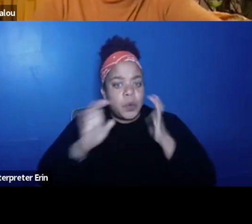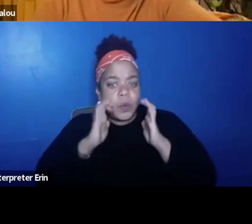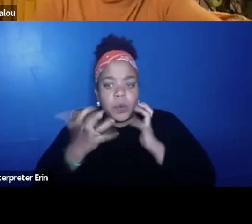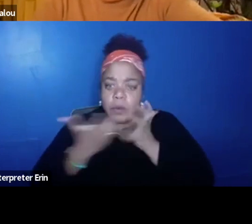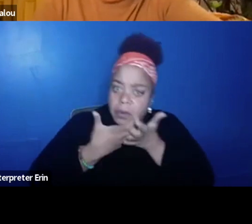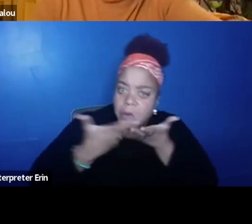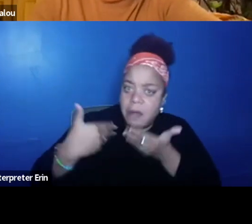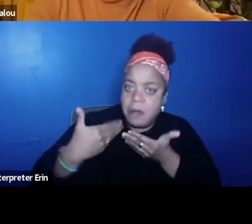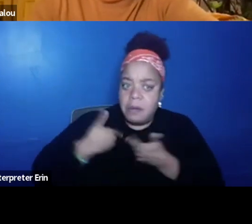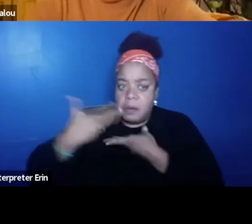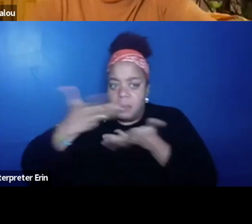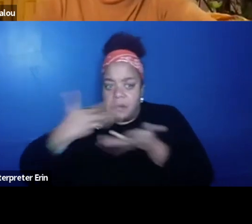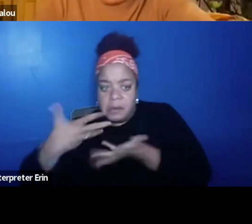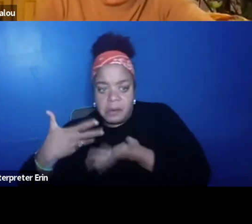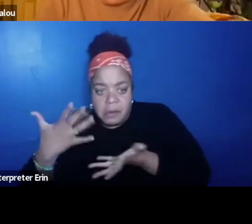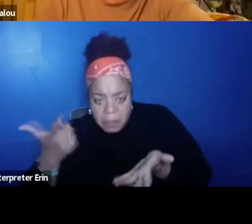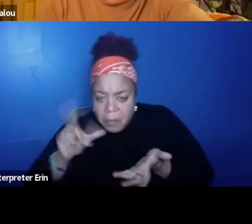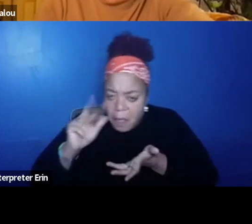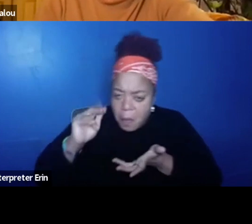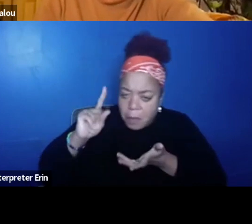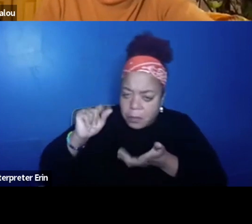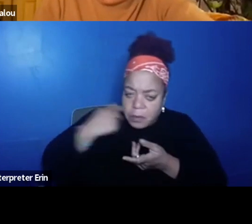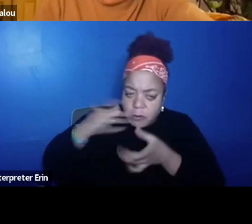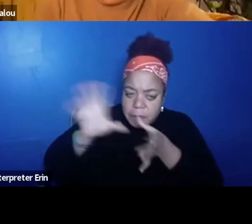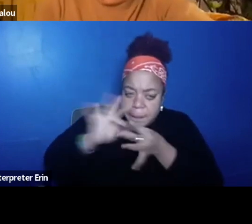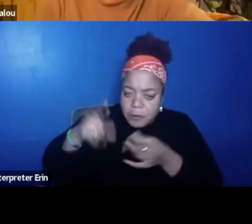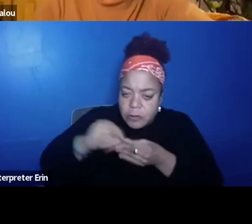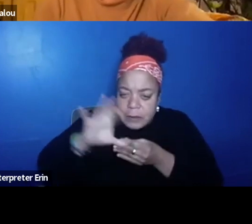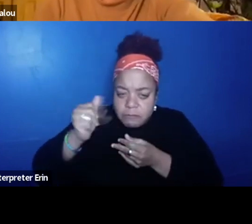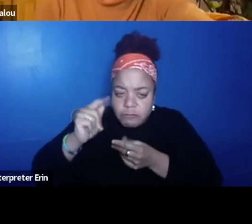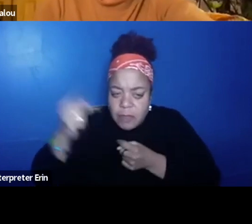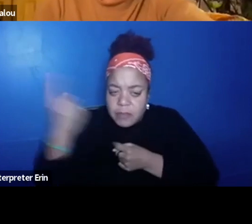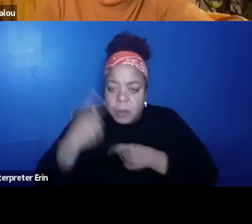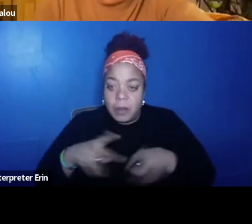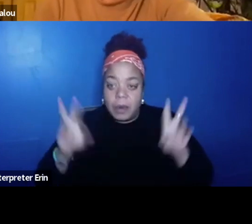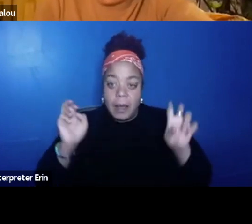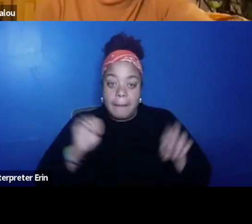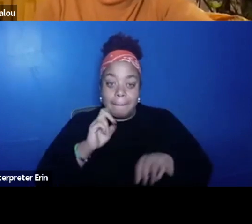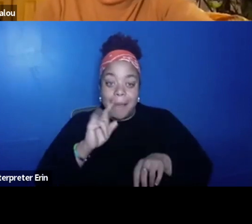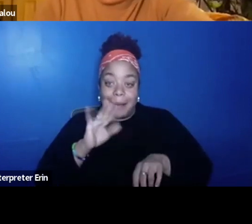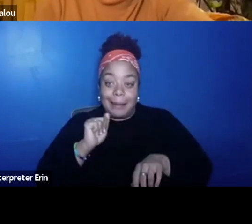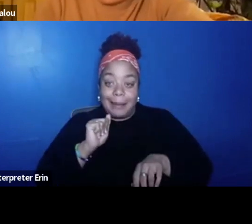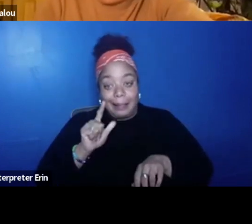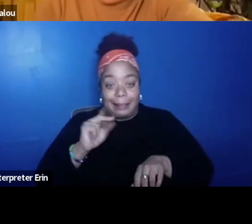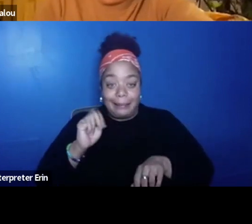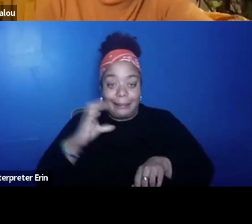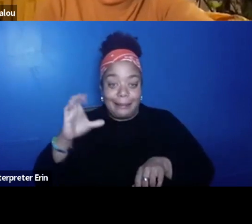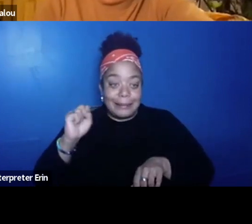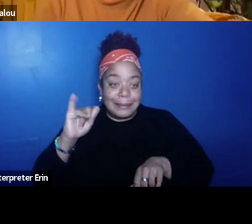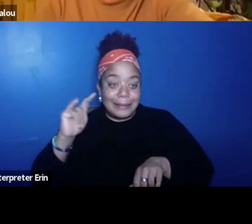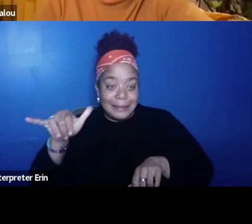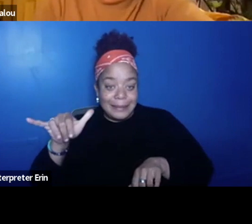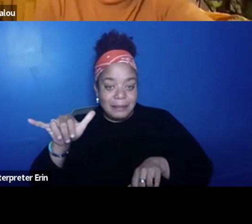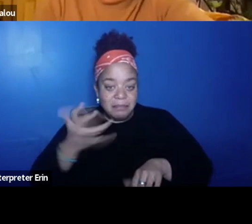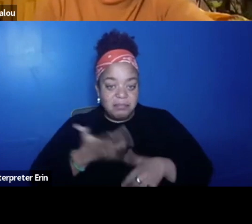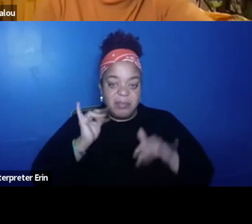Lawanda in the chat put medical necessity. We have this burden of proof. And so I put that as a frame as I